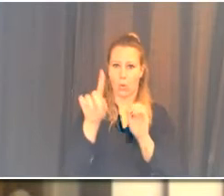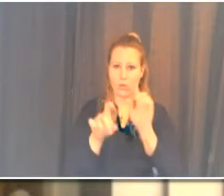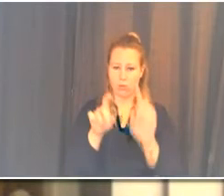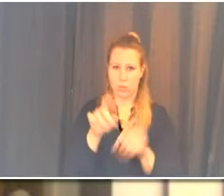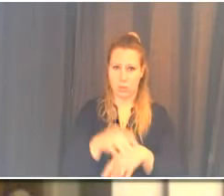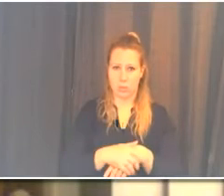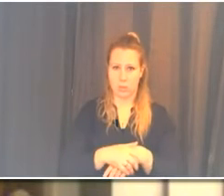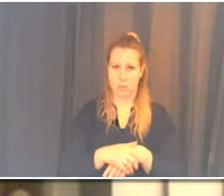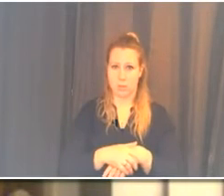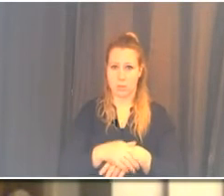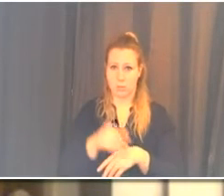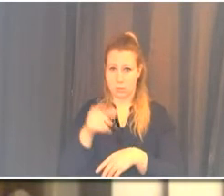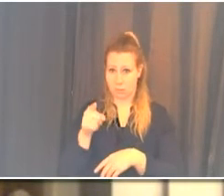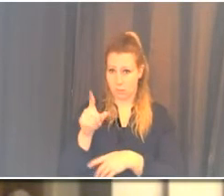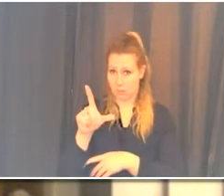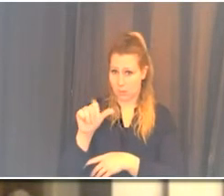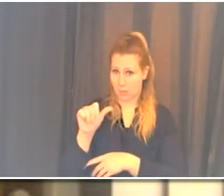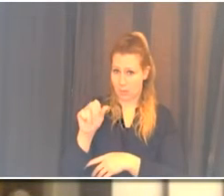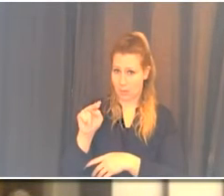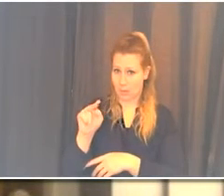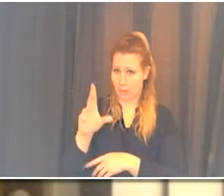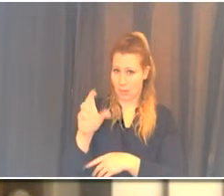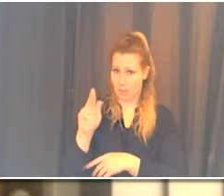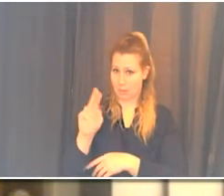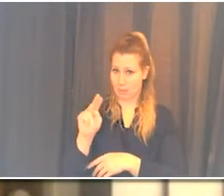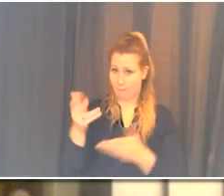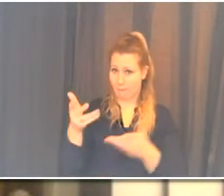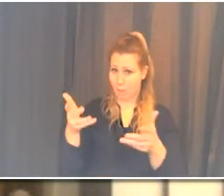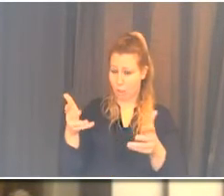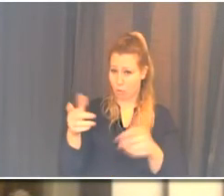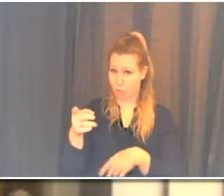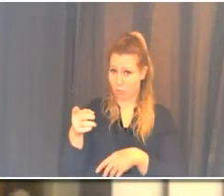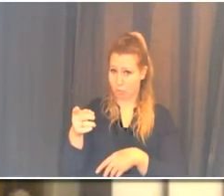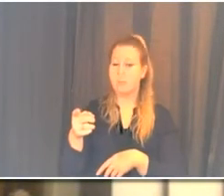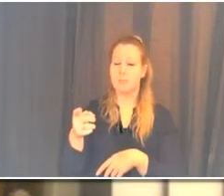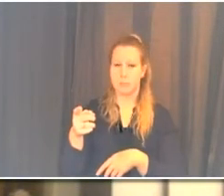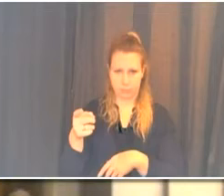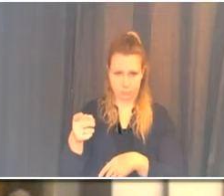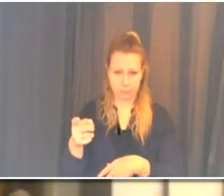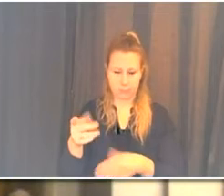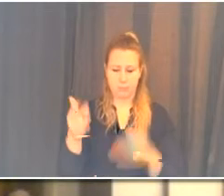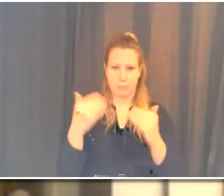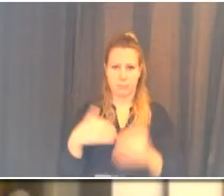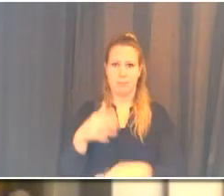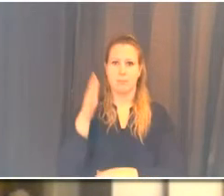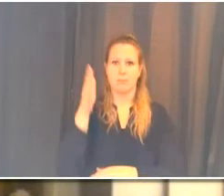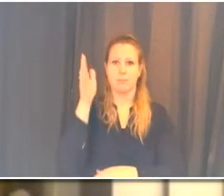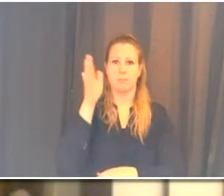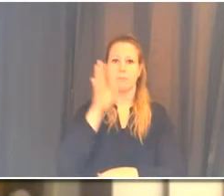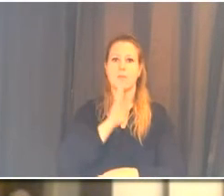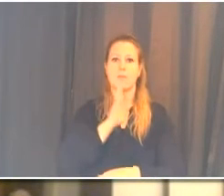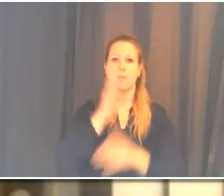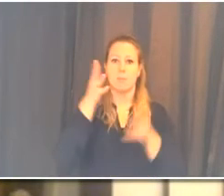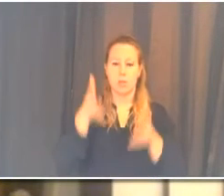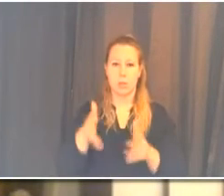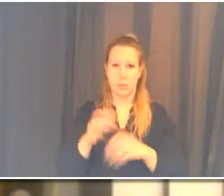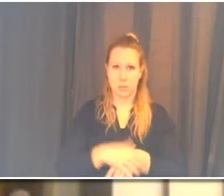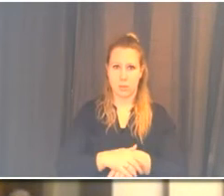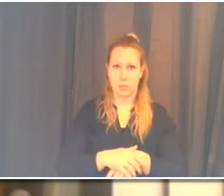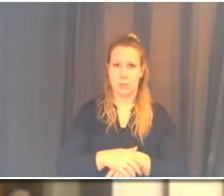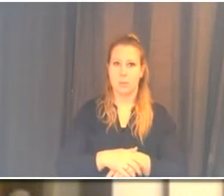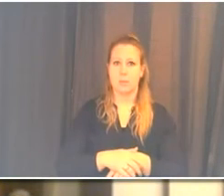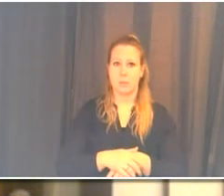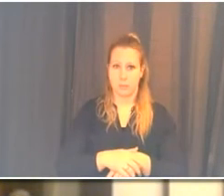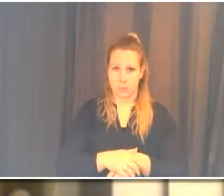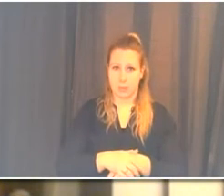ja young Kim after that we'll be the honorary Judy Harris kuger followed by Kelly coin